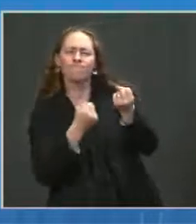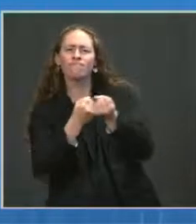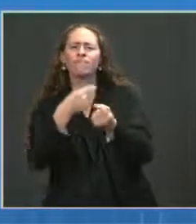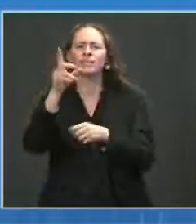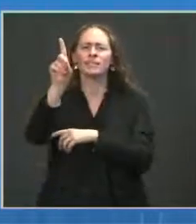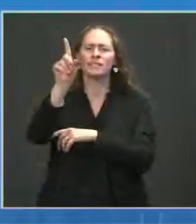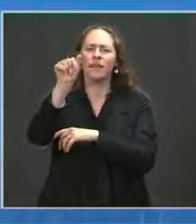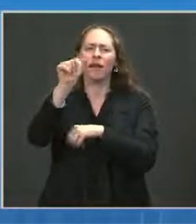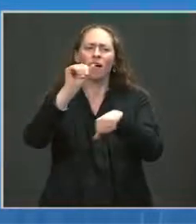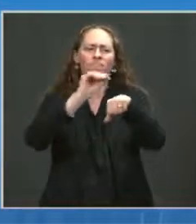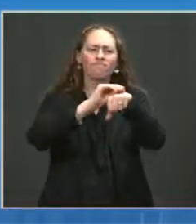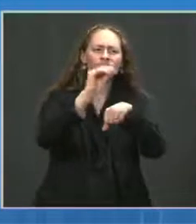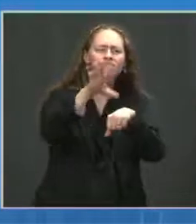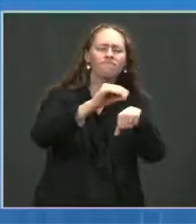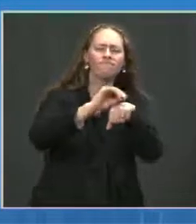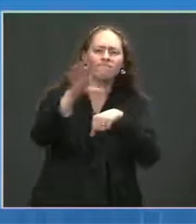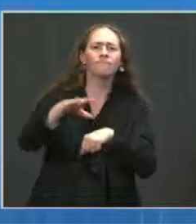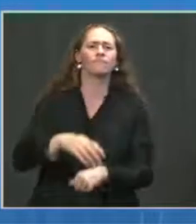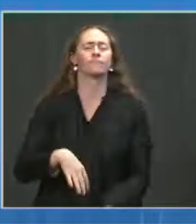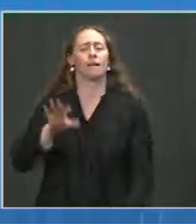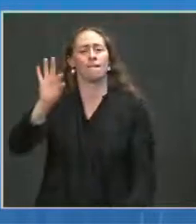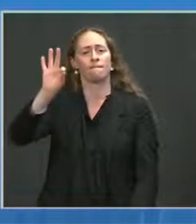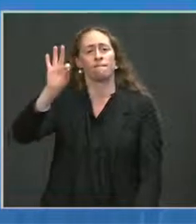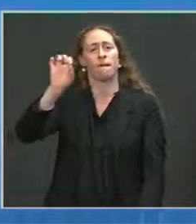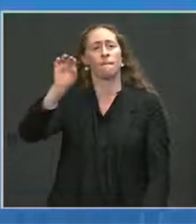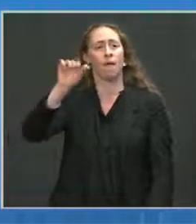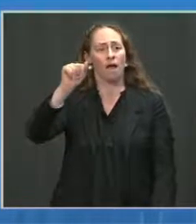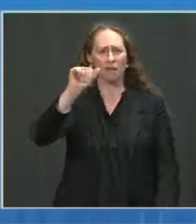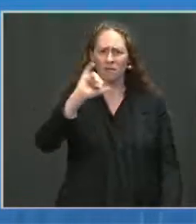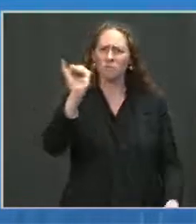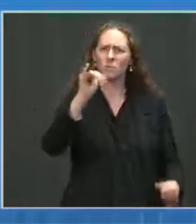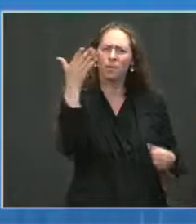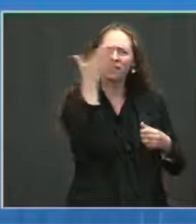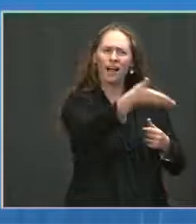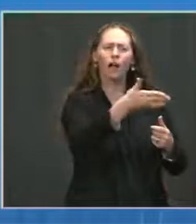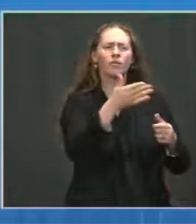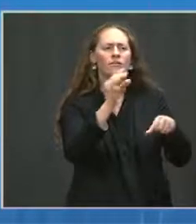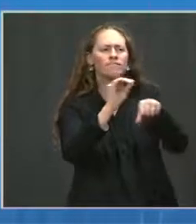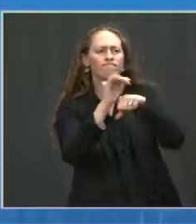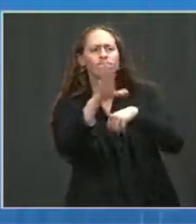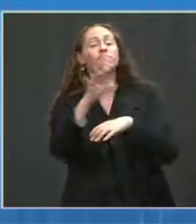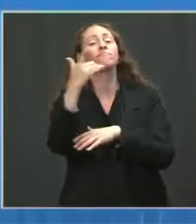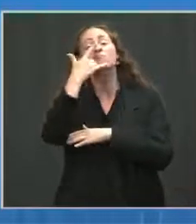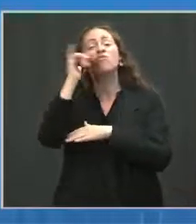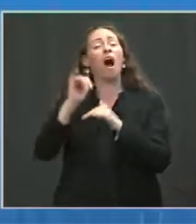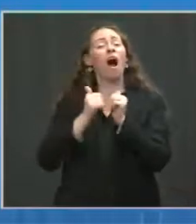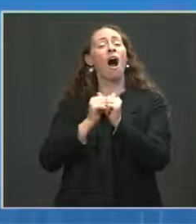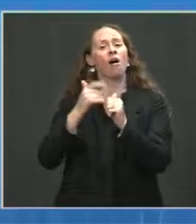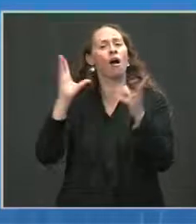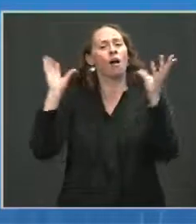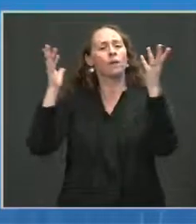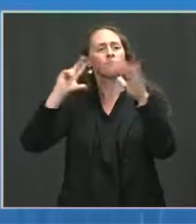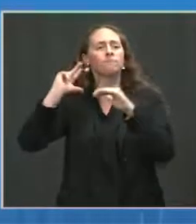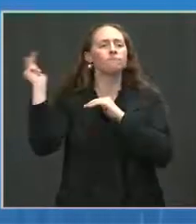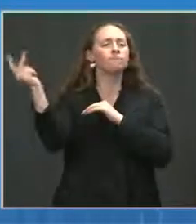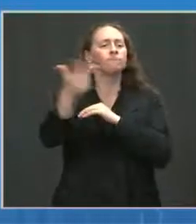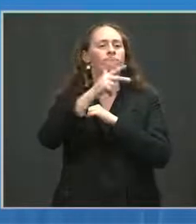Missouri is helping to expand ambulance capacity, and HHS and FEMA are helping the state address their hospital